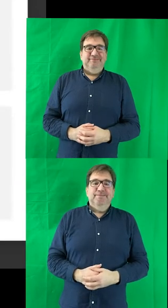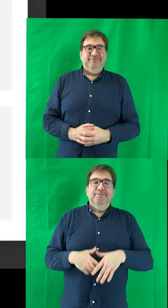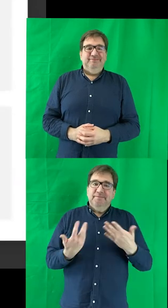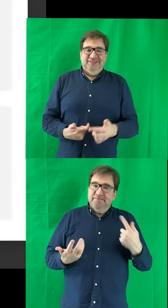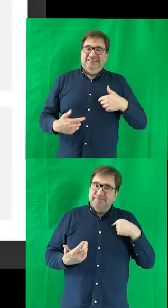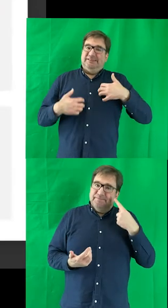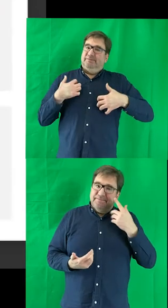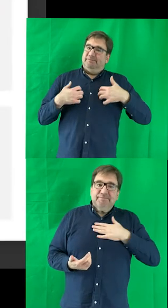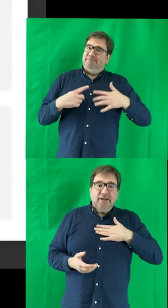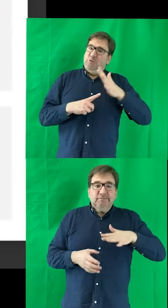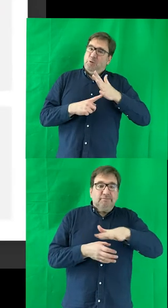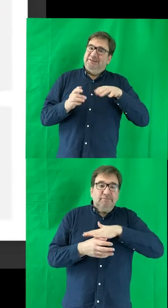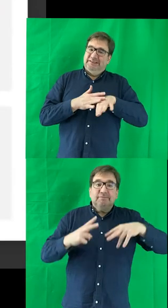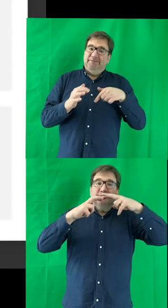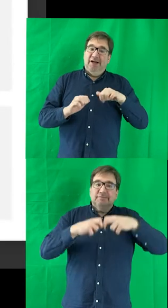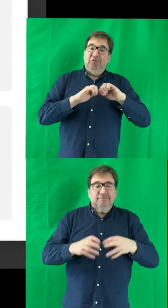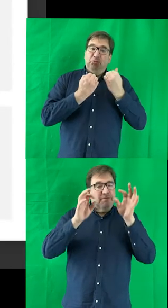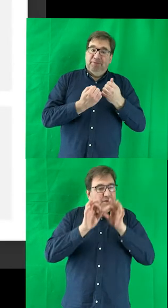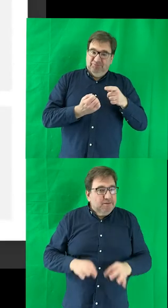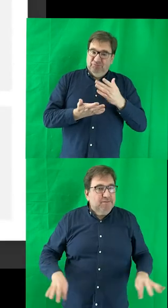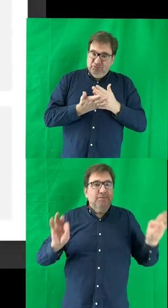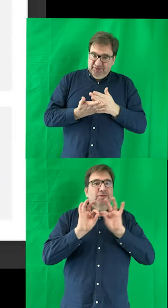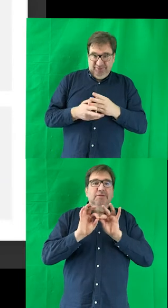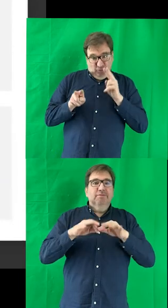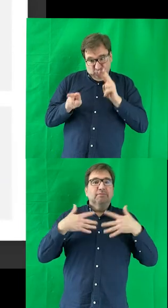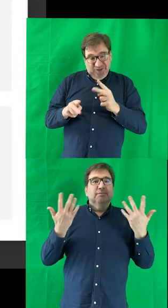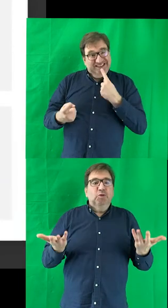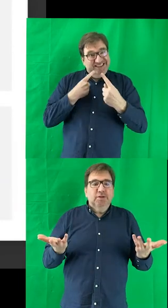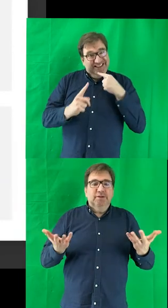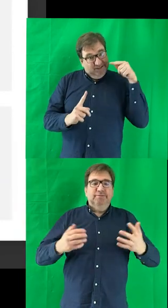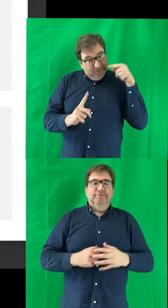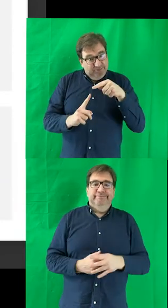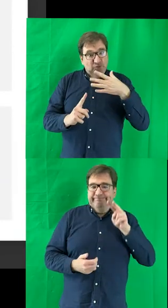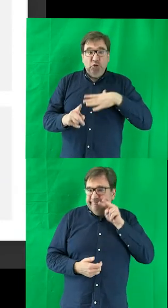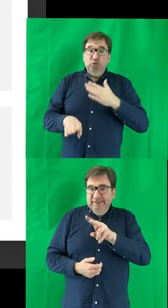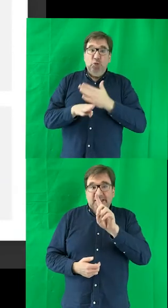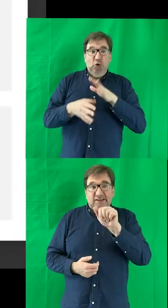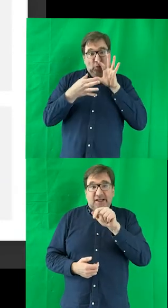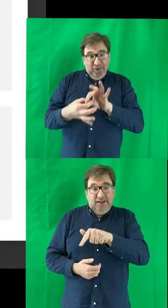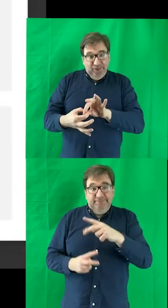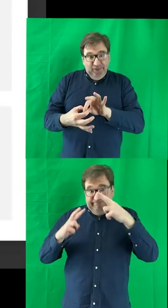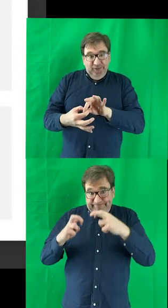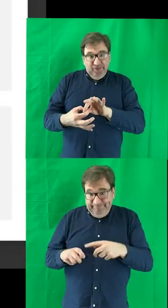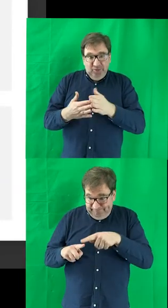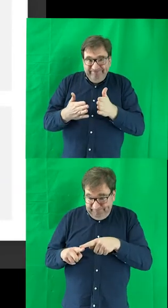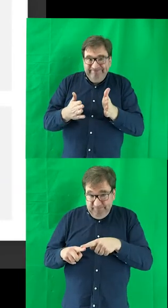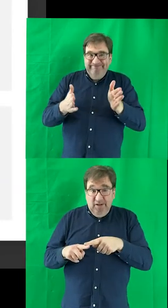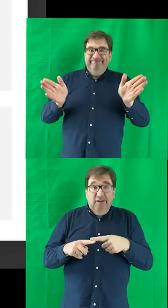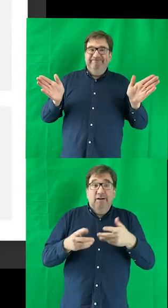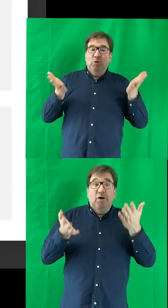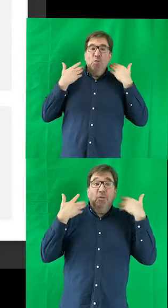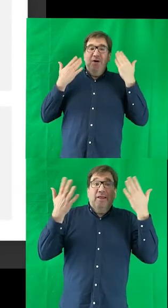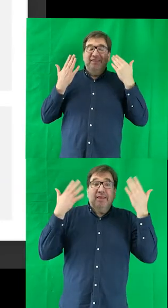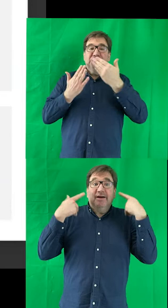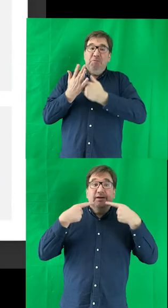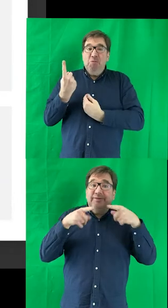And so what we found very important in my group is to look at exactly the data that we want to work with, and to widen the